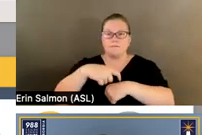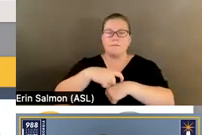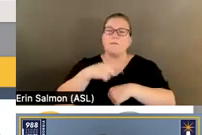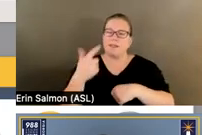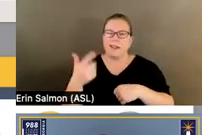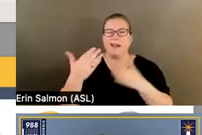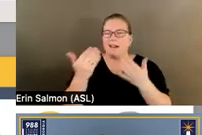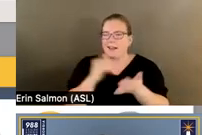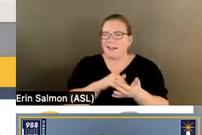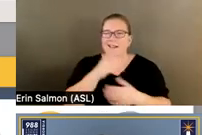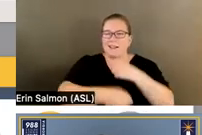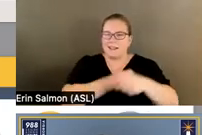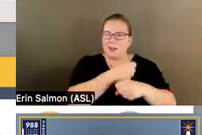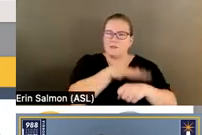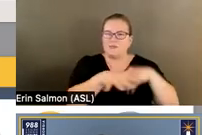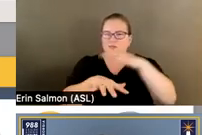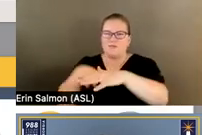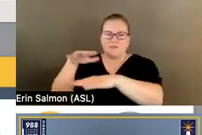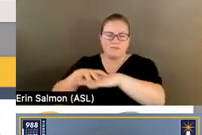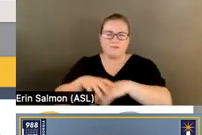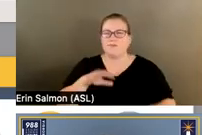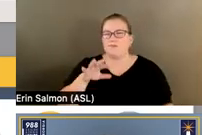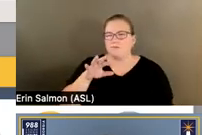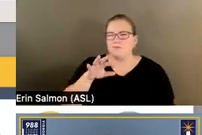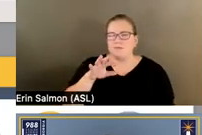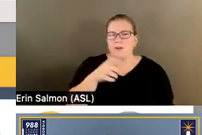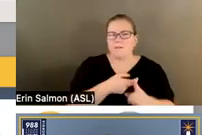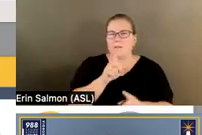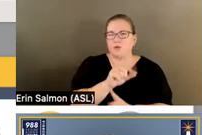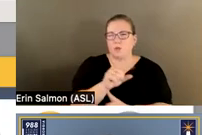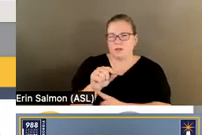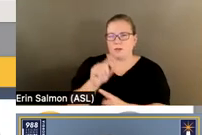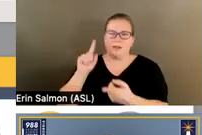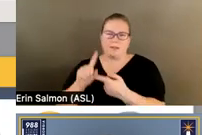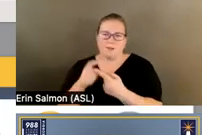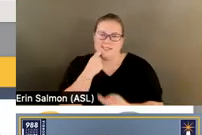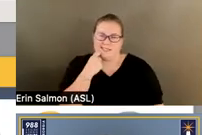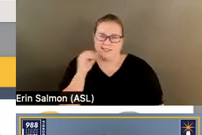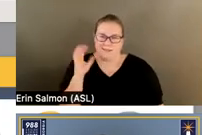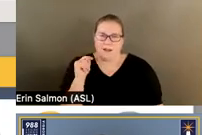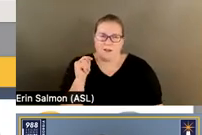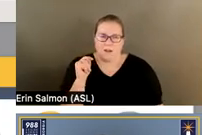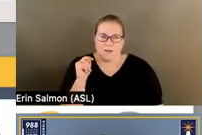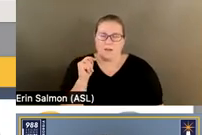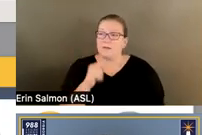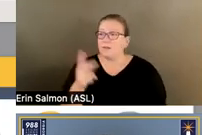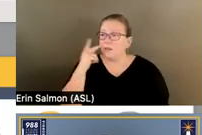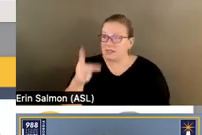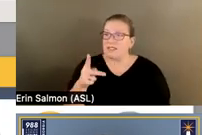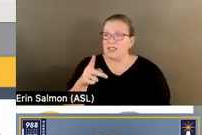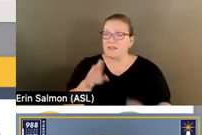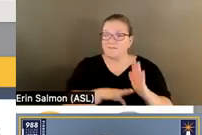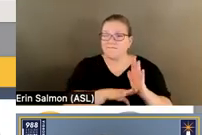from FY20 through October of this year. And again, what you can see is that there's been a steady